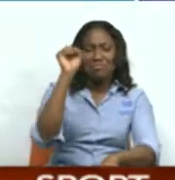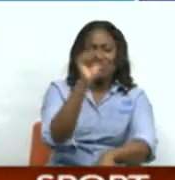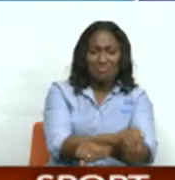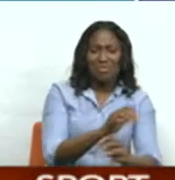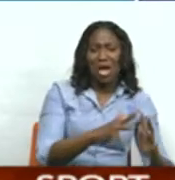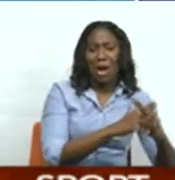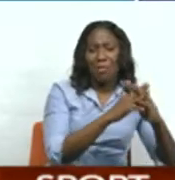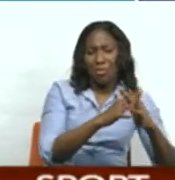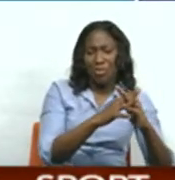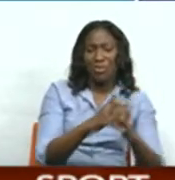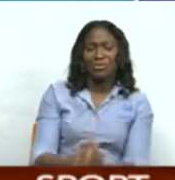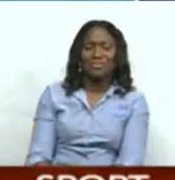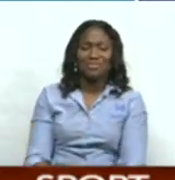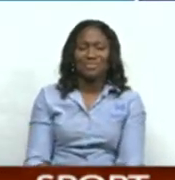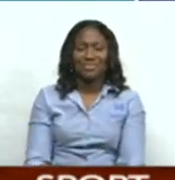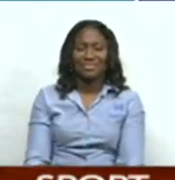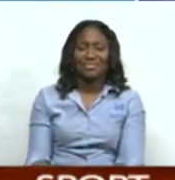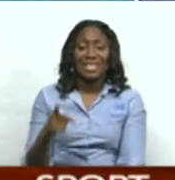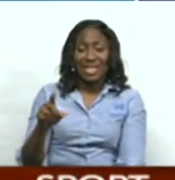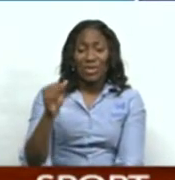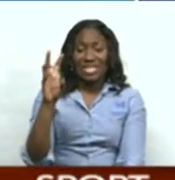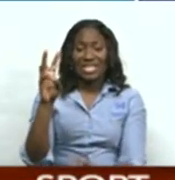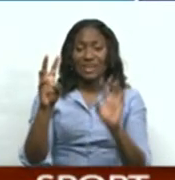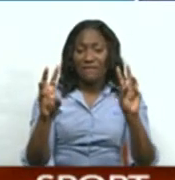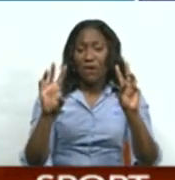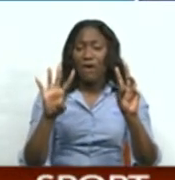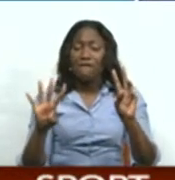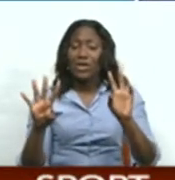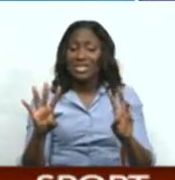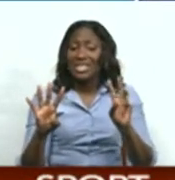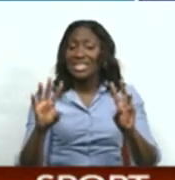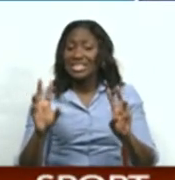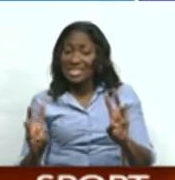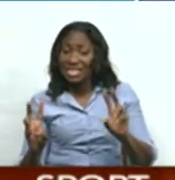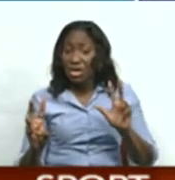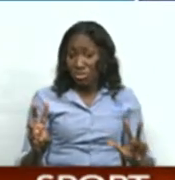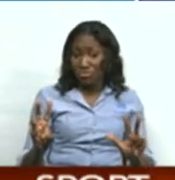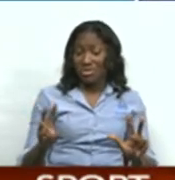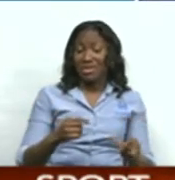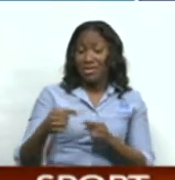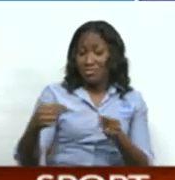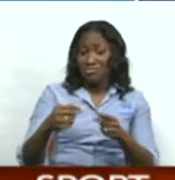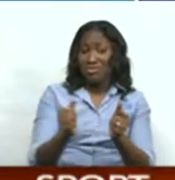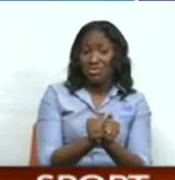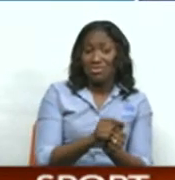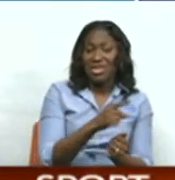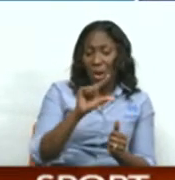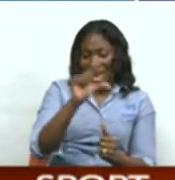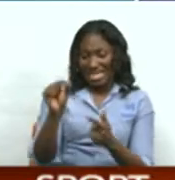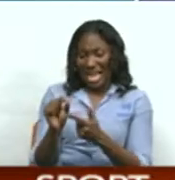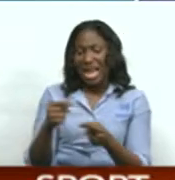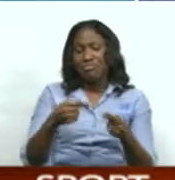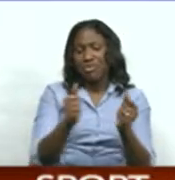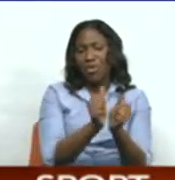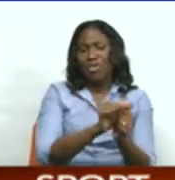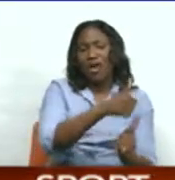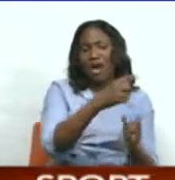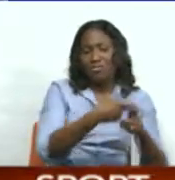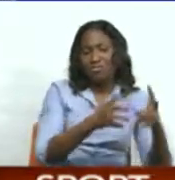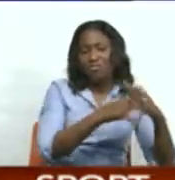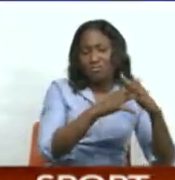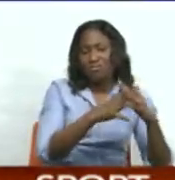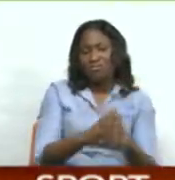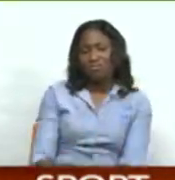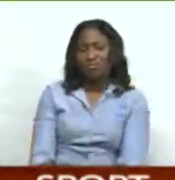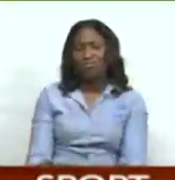Taylor Fritz. Anali won 6-4, 4-6, 6-3 against the number 4 seed. The Italian will now face American Ben Shelton in the next